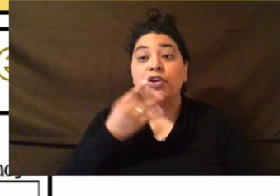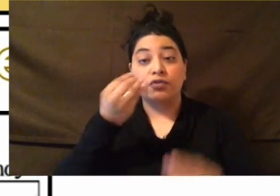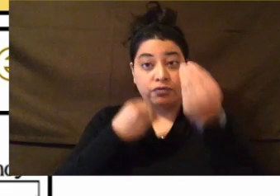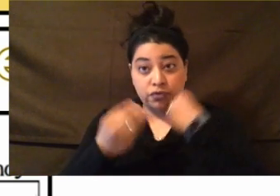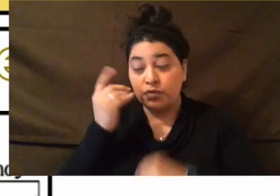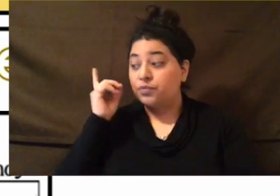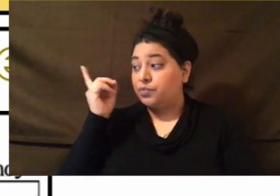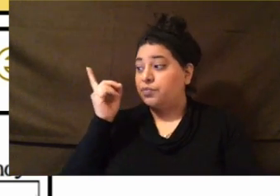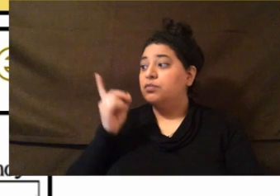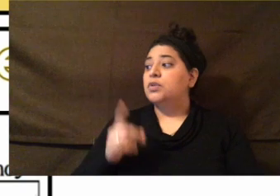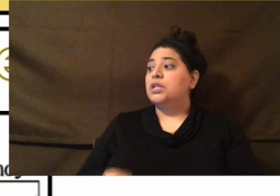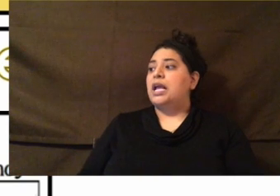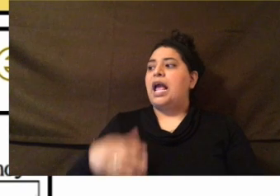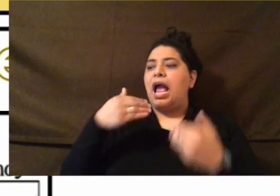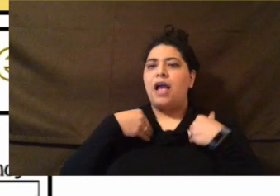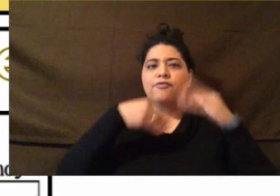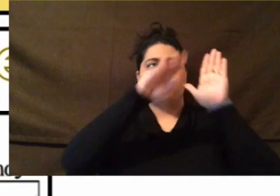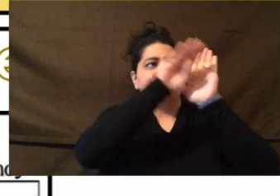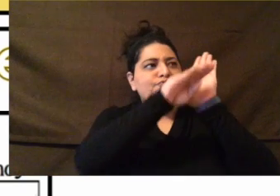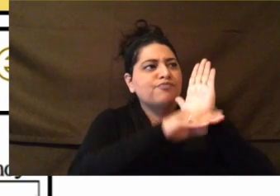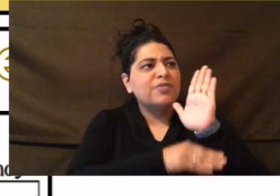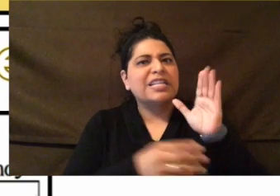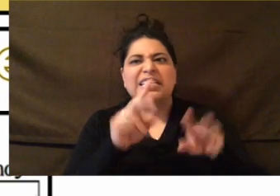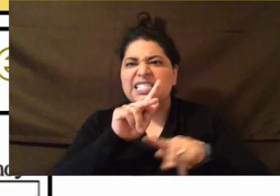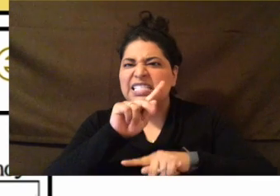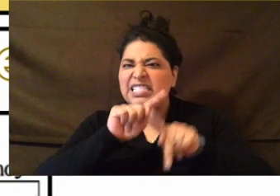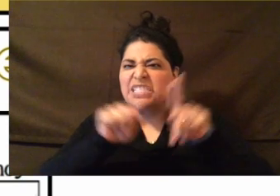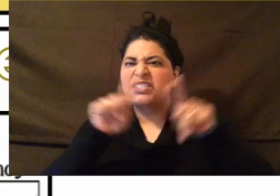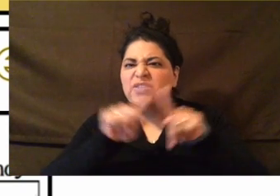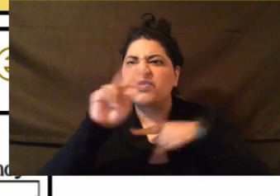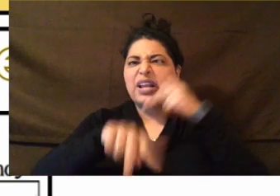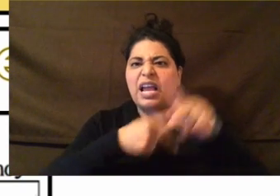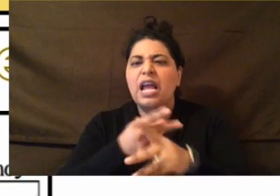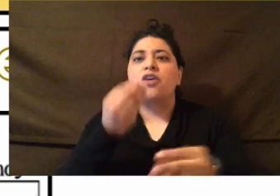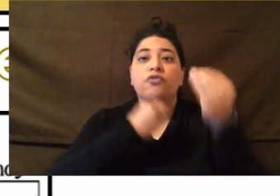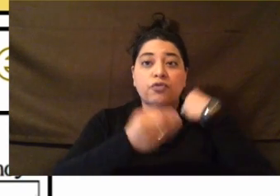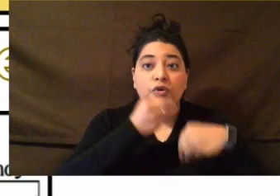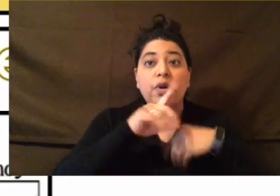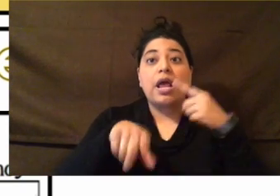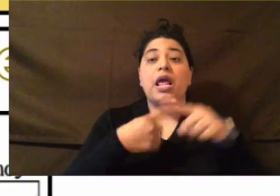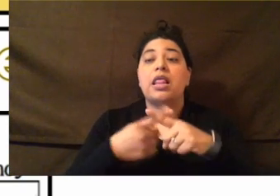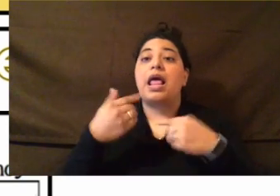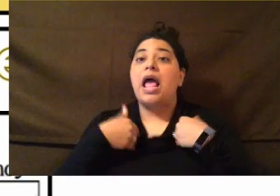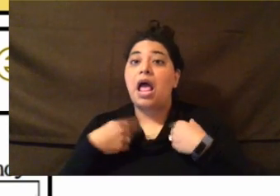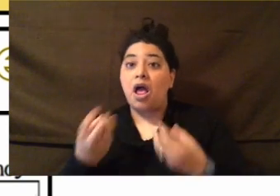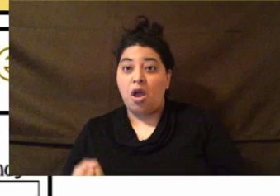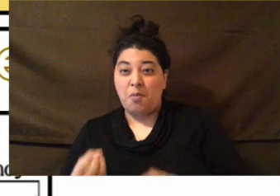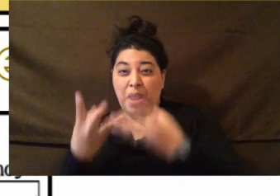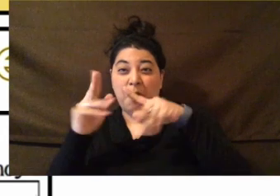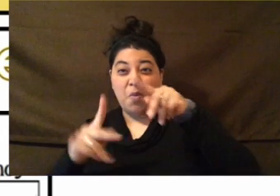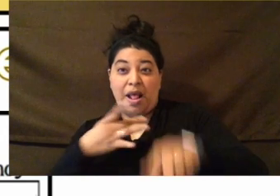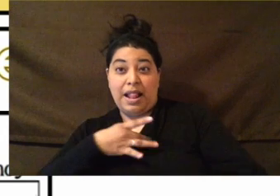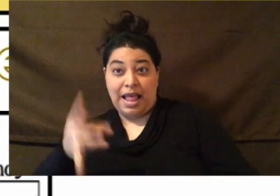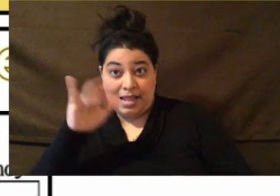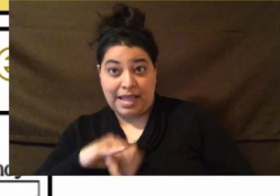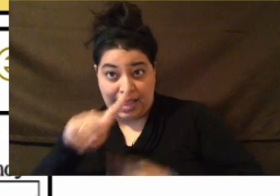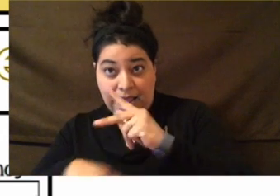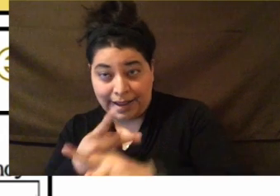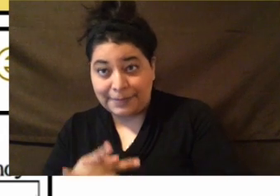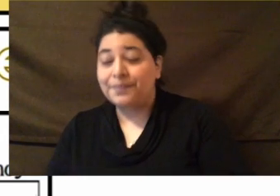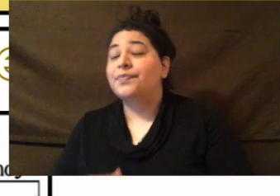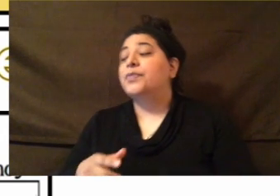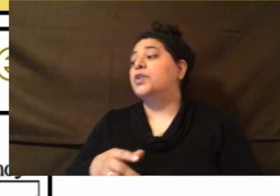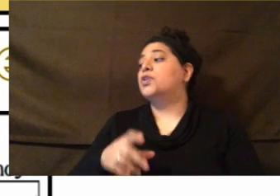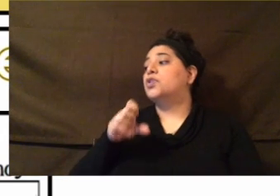of your food in this column. You have tally marks and you have the frequency. So on this table, you would read the tally mark and then